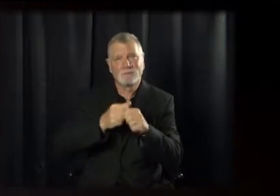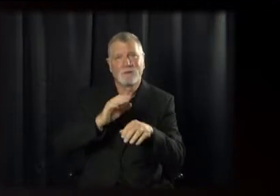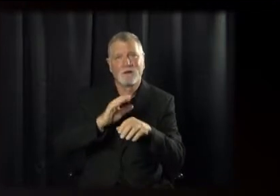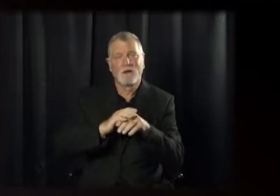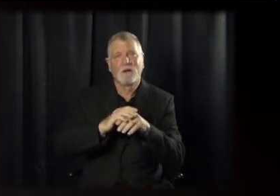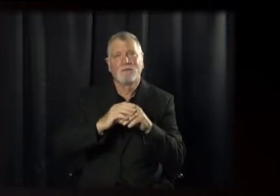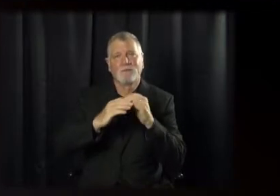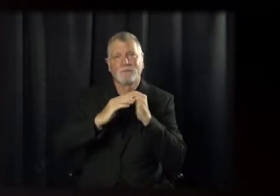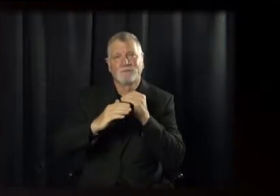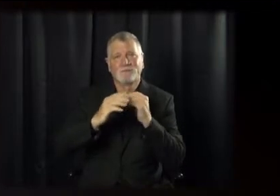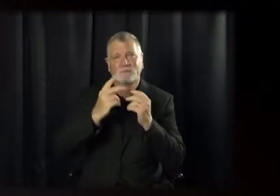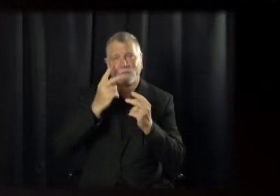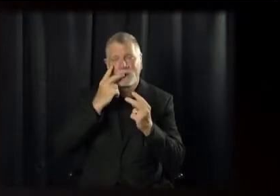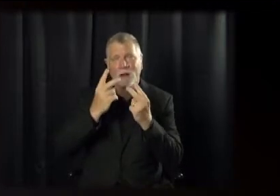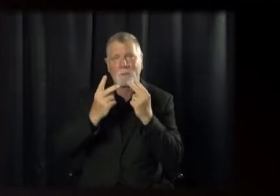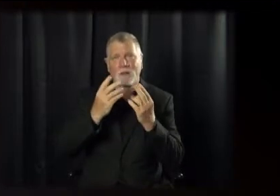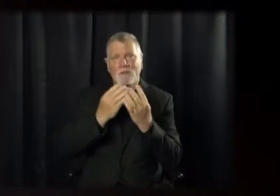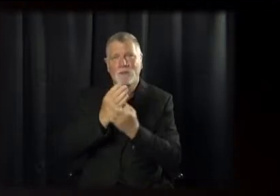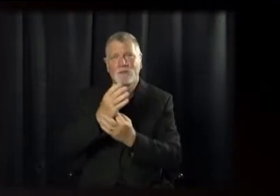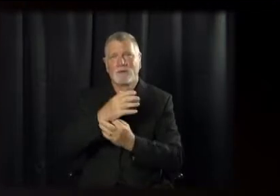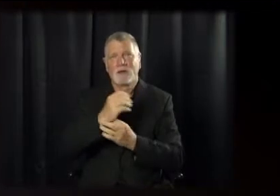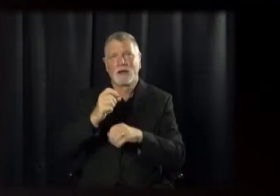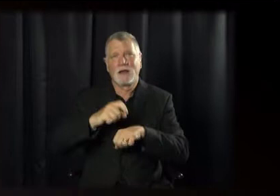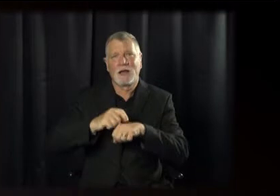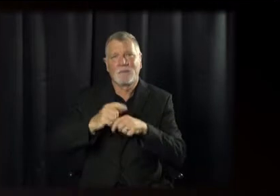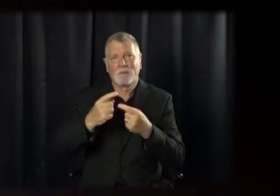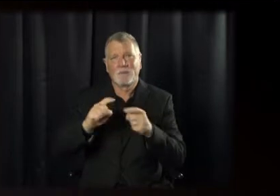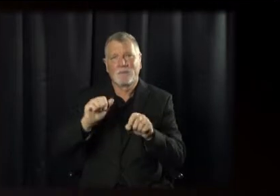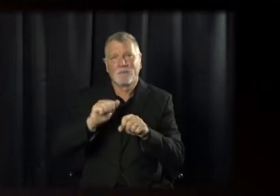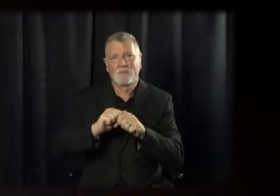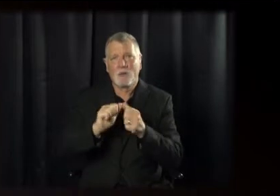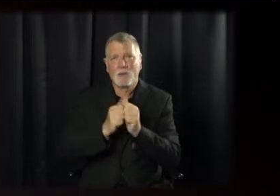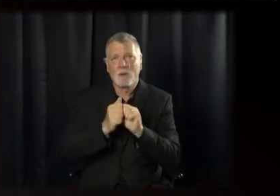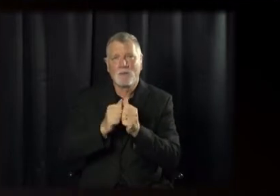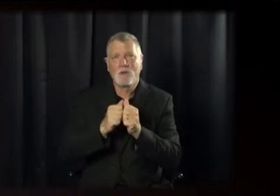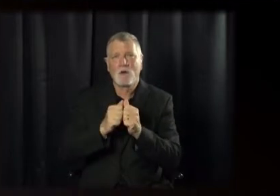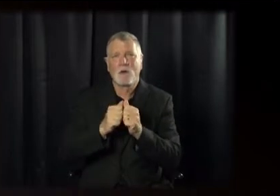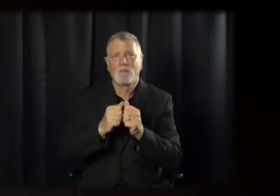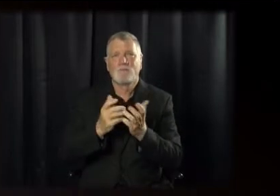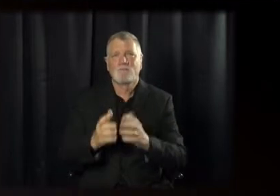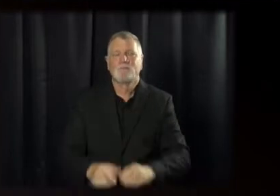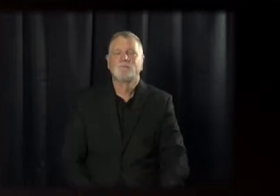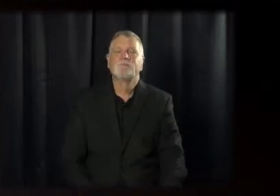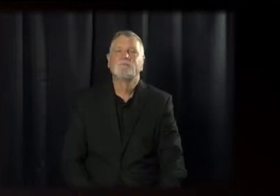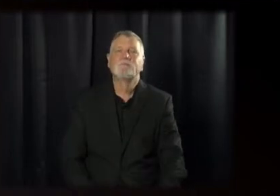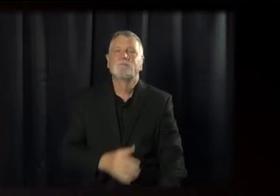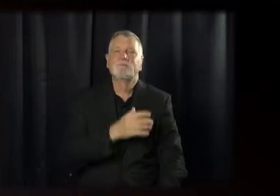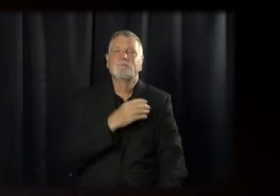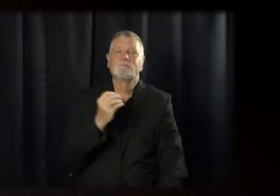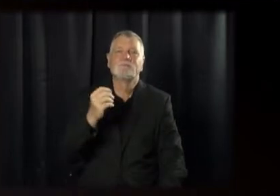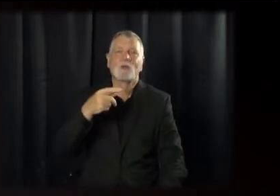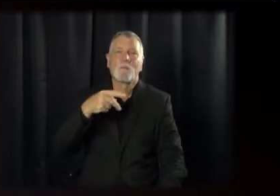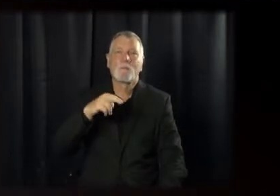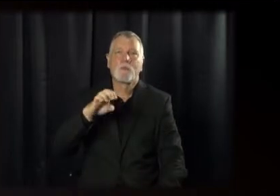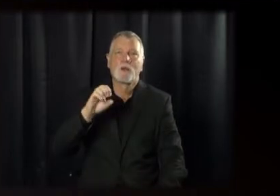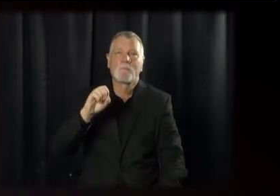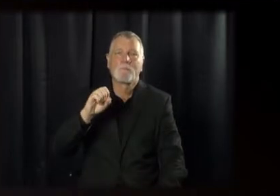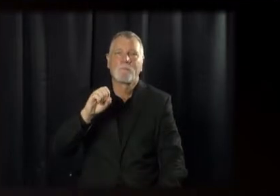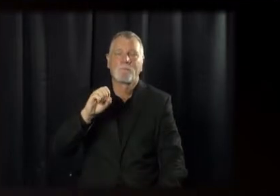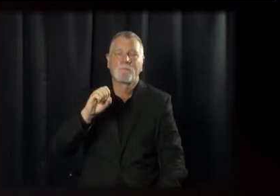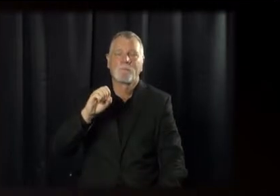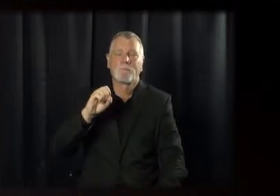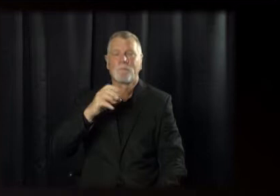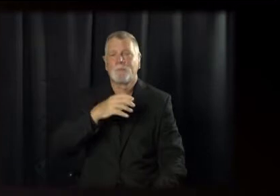integrity, transparency, and timely completion of these competitive processes. Going forward, PREP, the